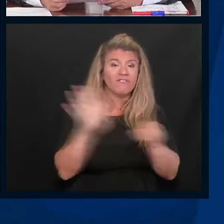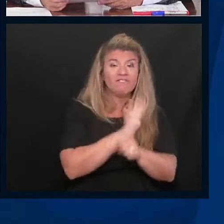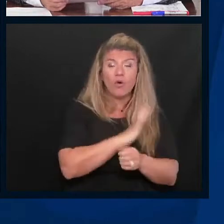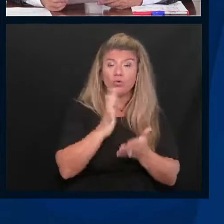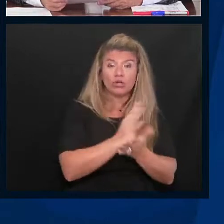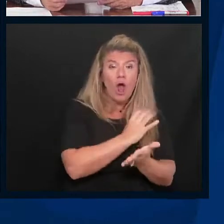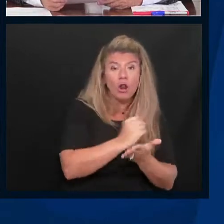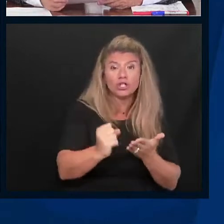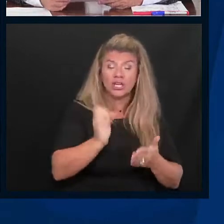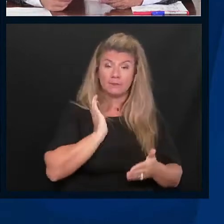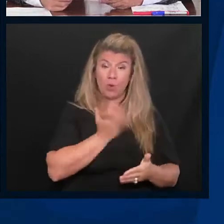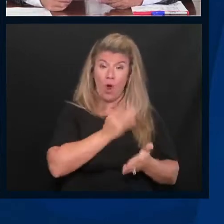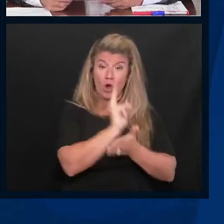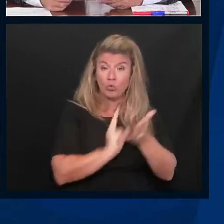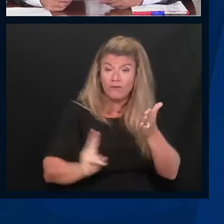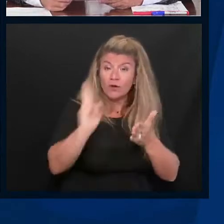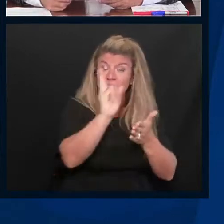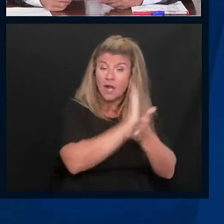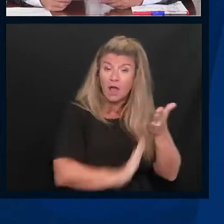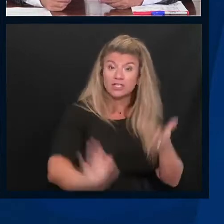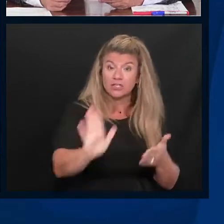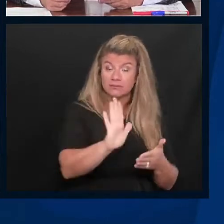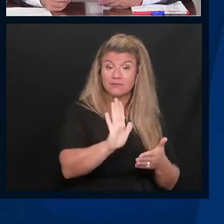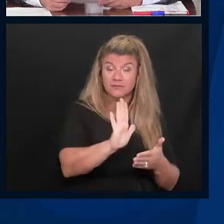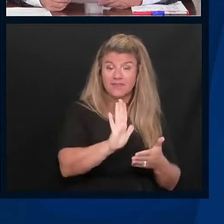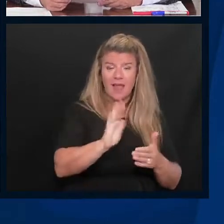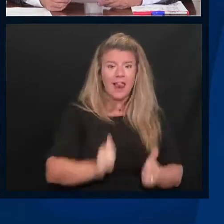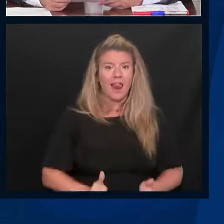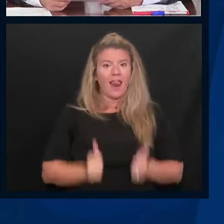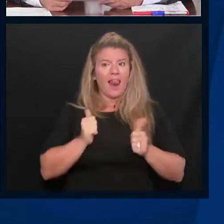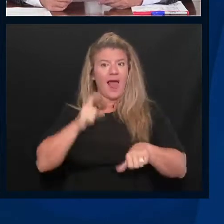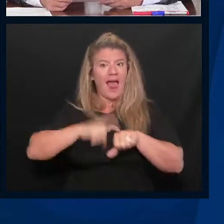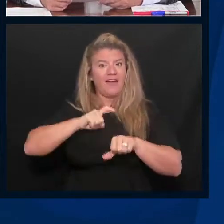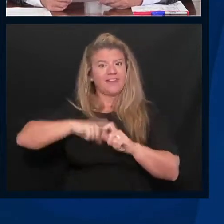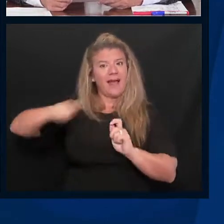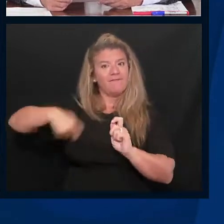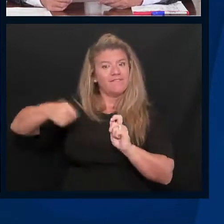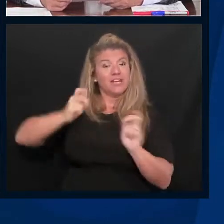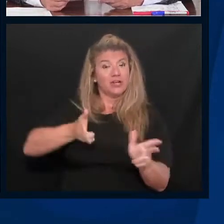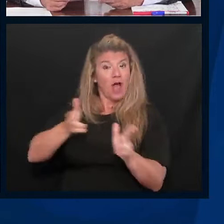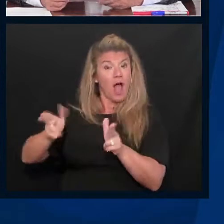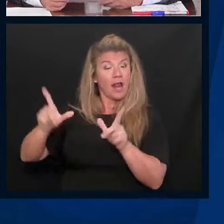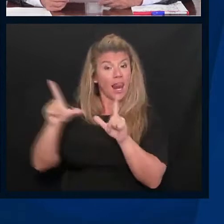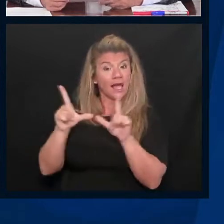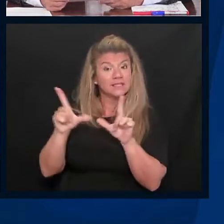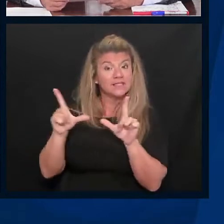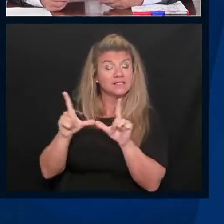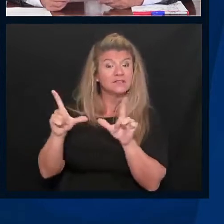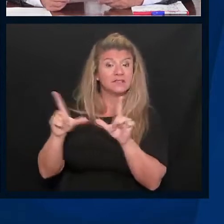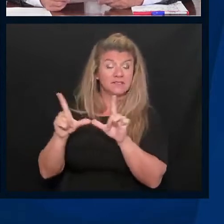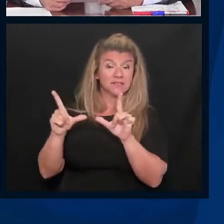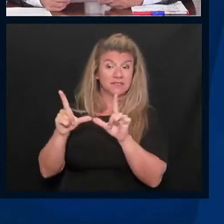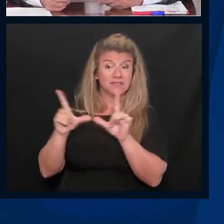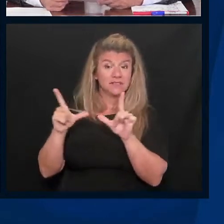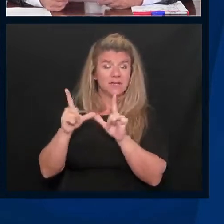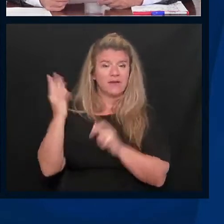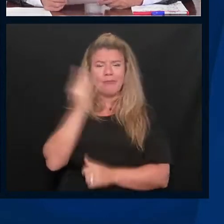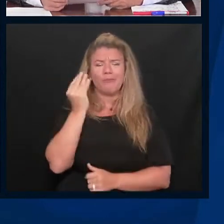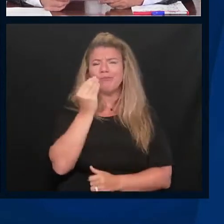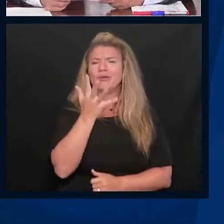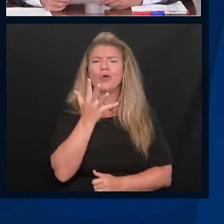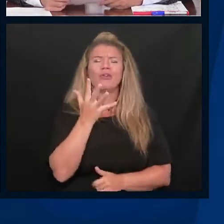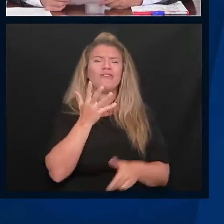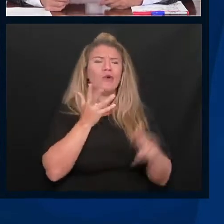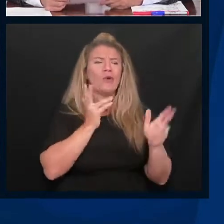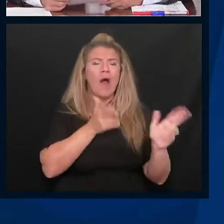to our universities and colleges, to lifetime fishing and hunting licenses, and to beautiful